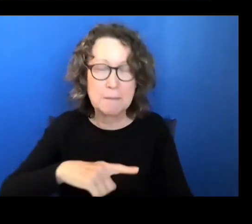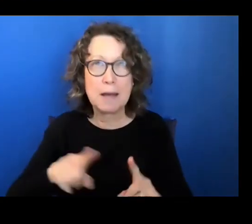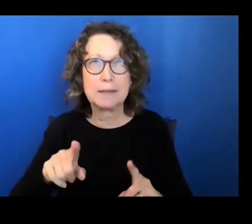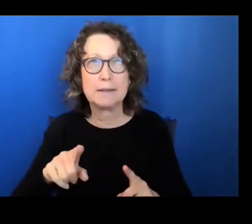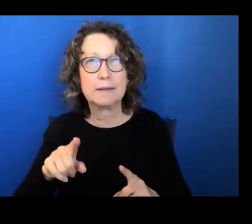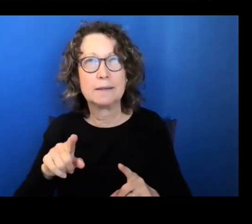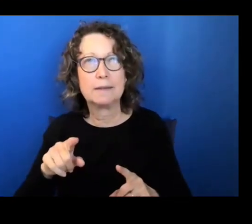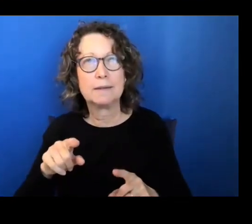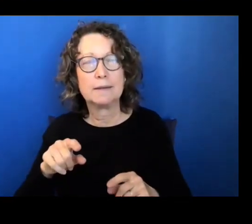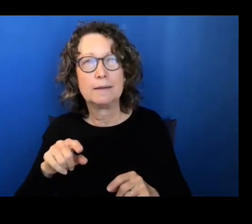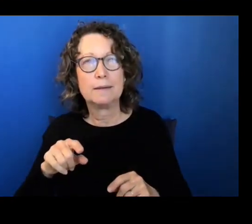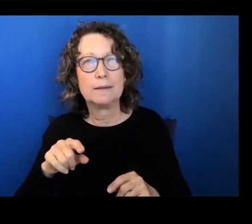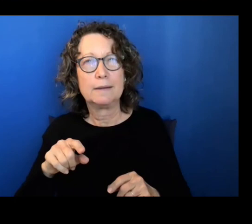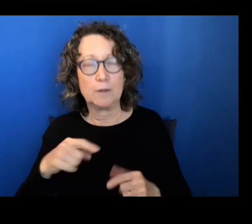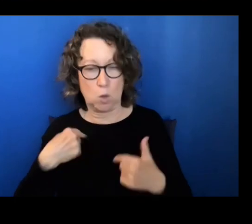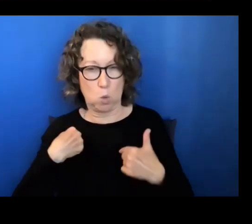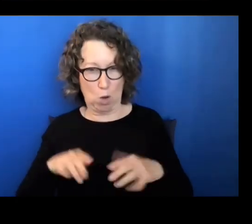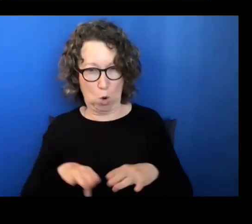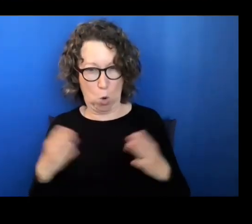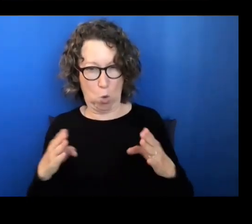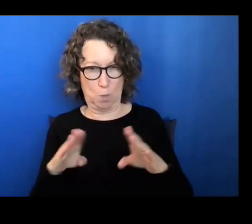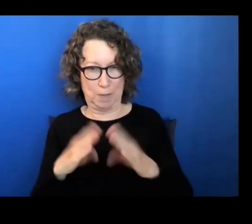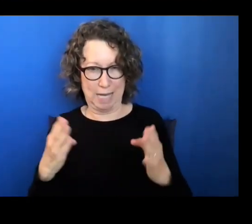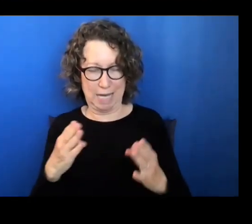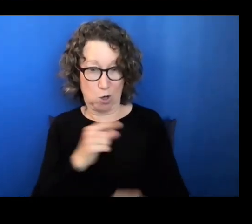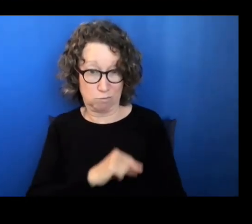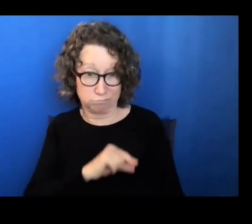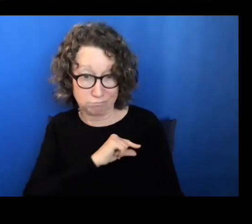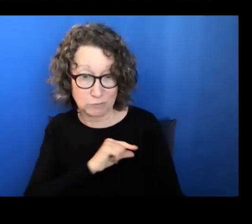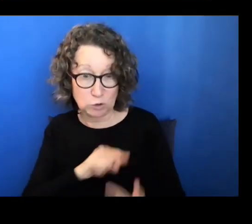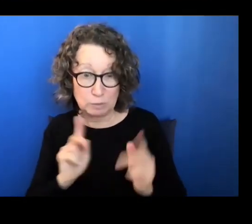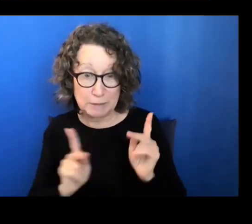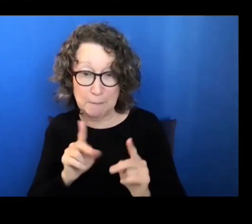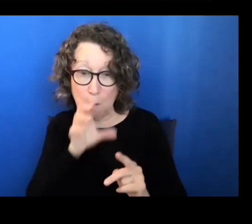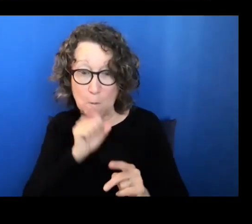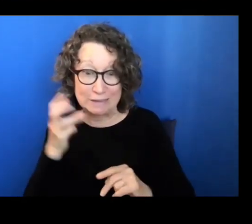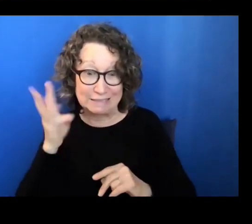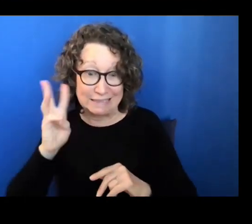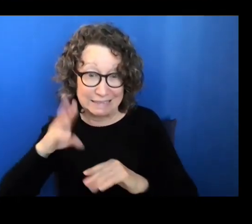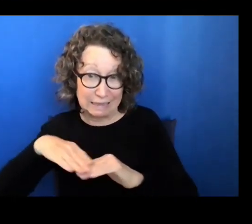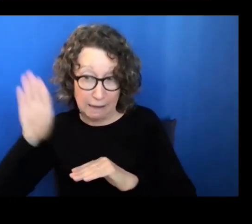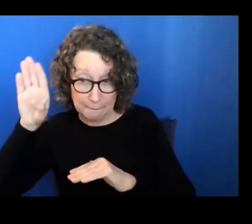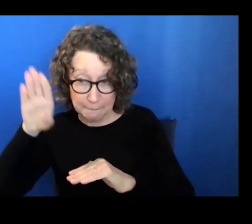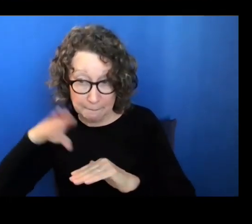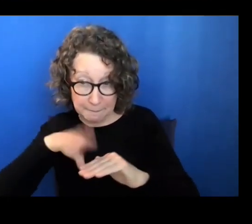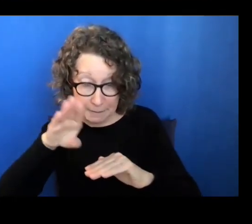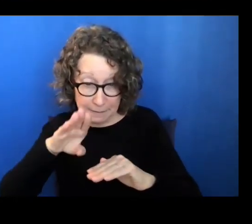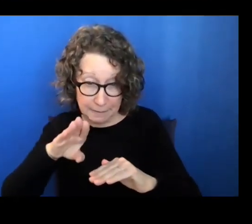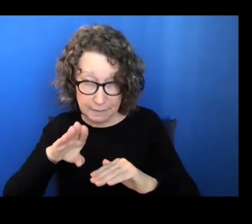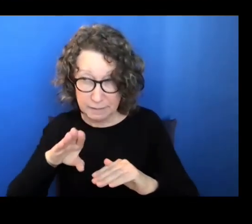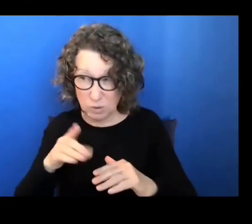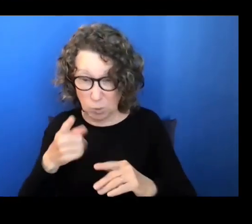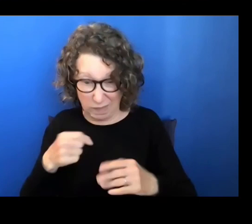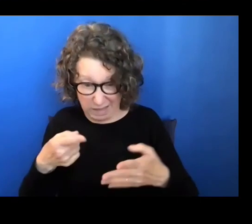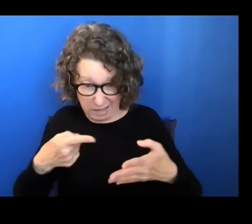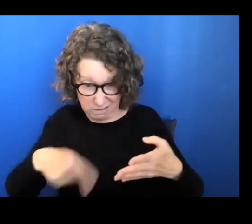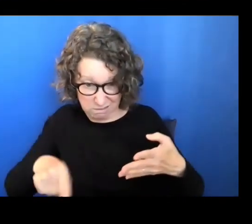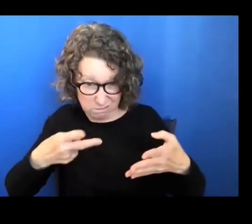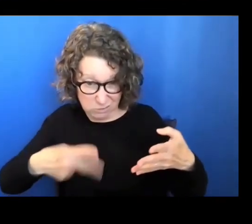that we're opening up eligibility to people 16 and up in a few weeks, which